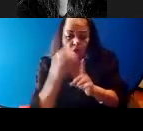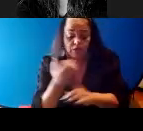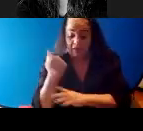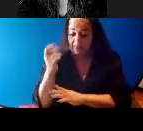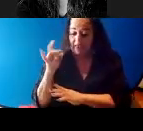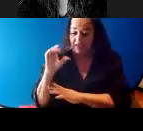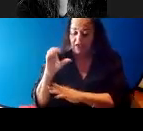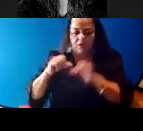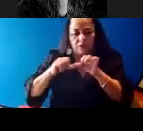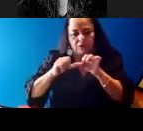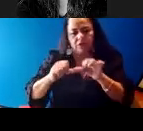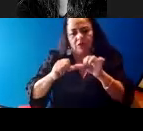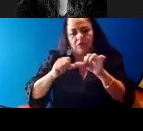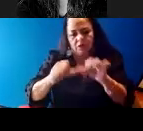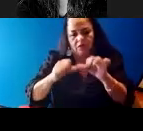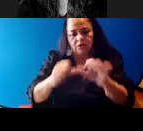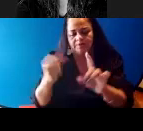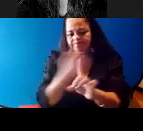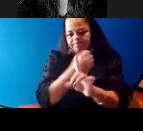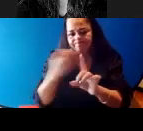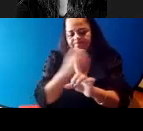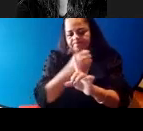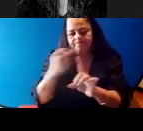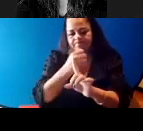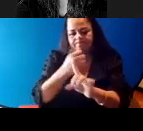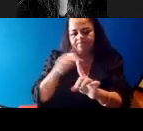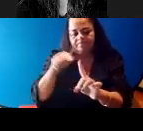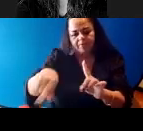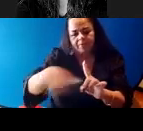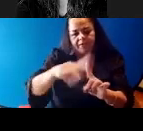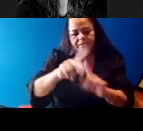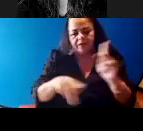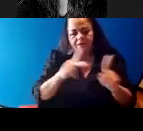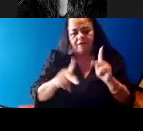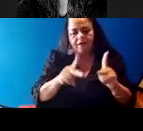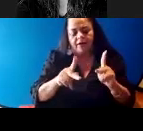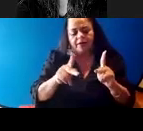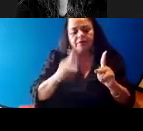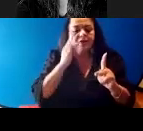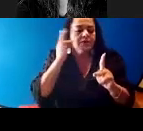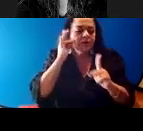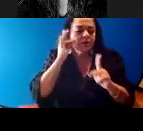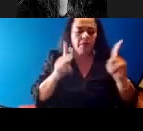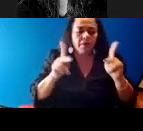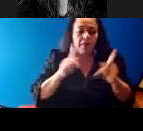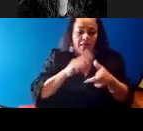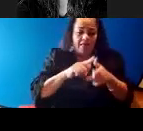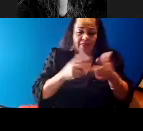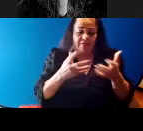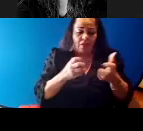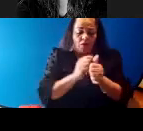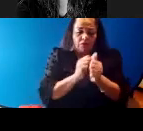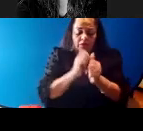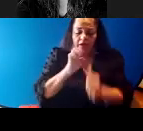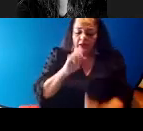1800s continued the violent assault on indigenous populations as the United States government perpetuated ethnic cleansing with the Indian Removal Act